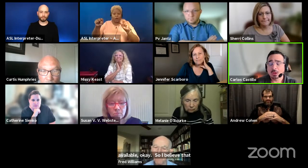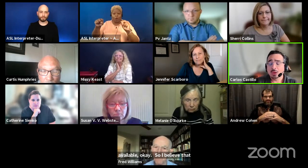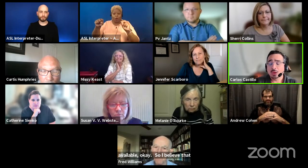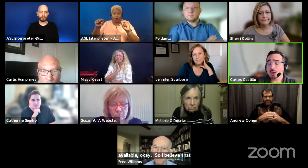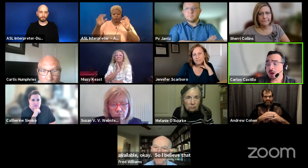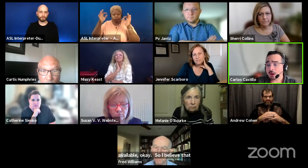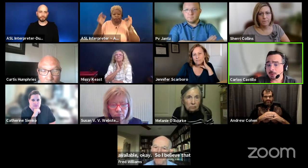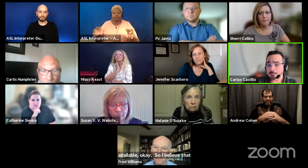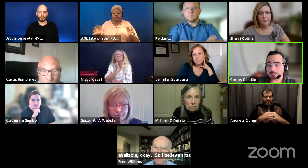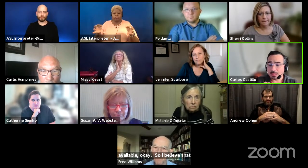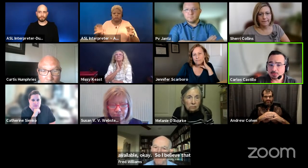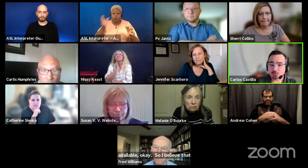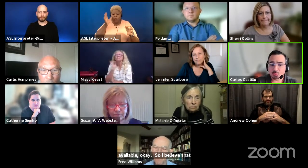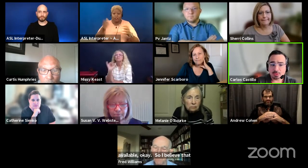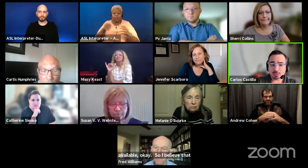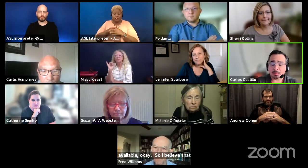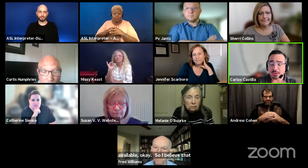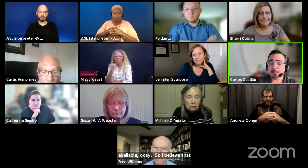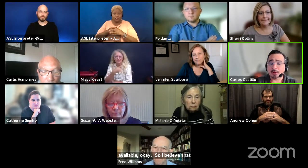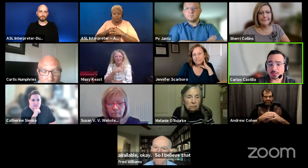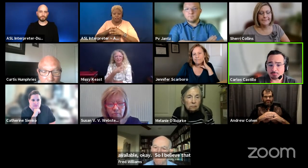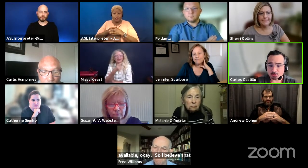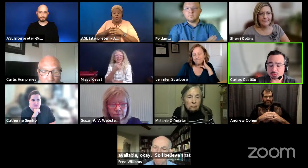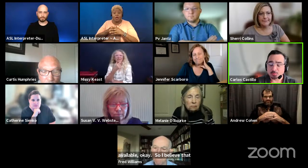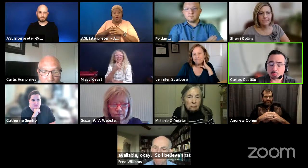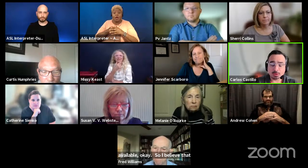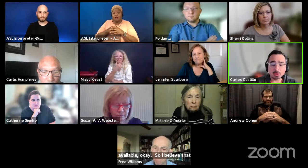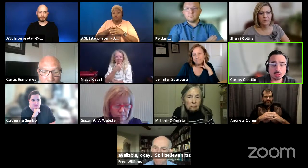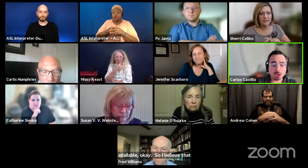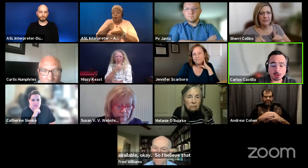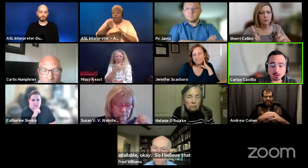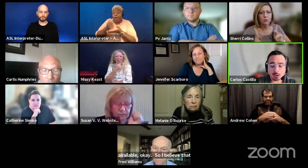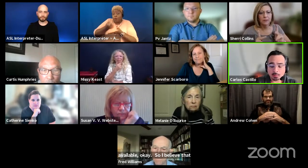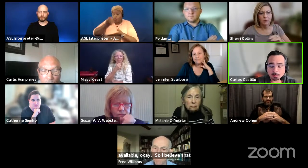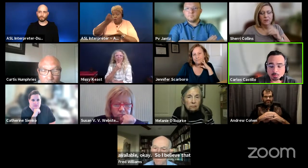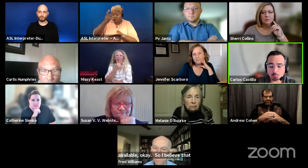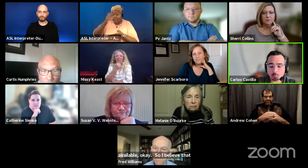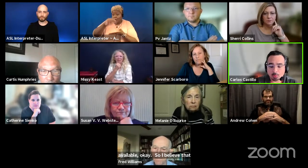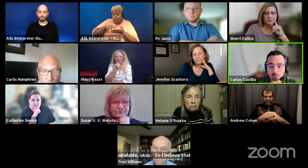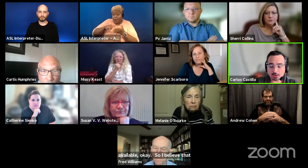made. To expand upon that for just a moment,